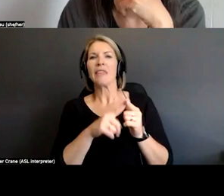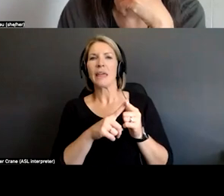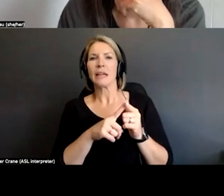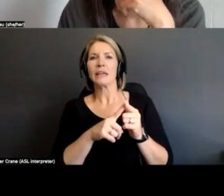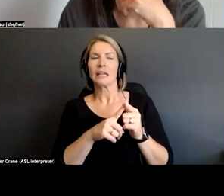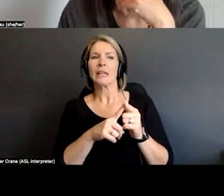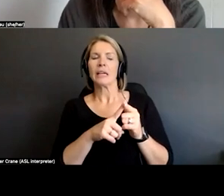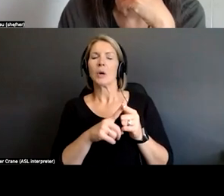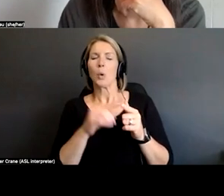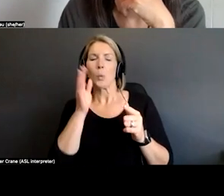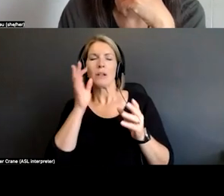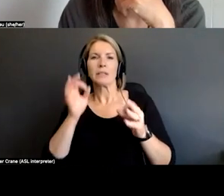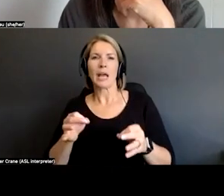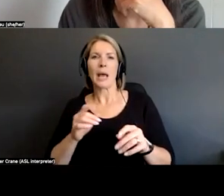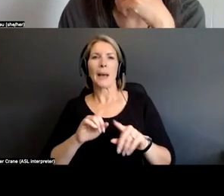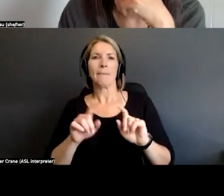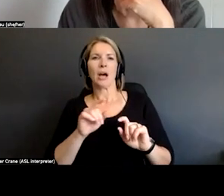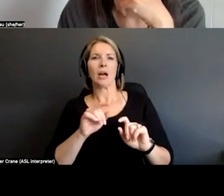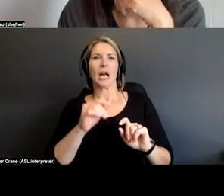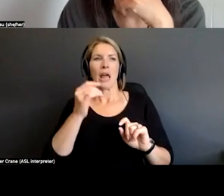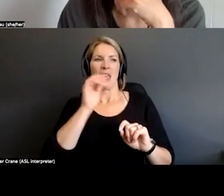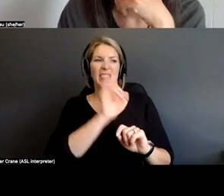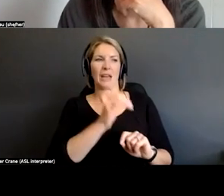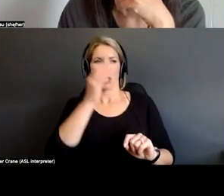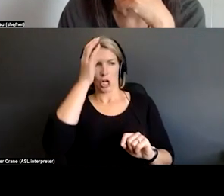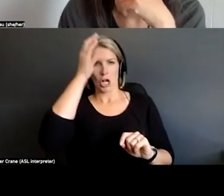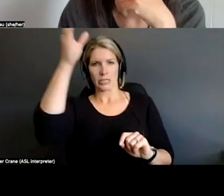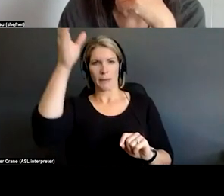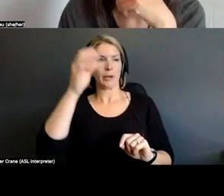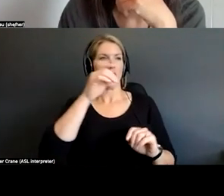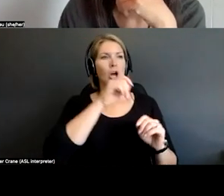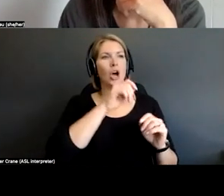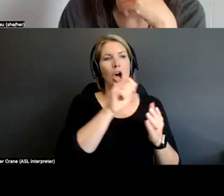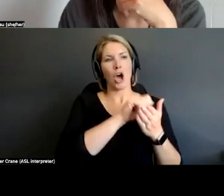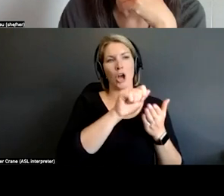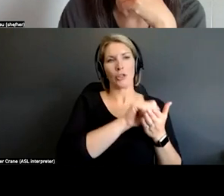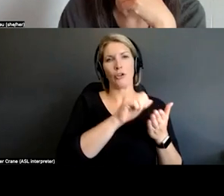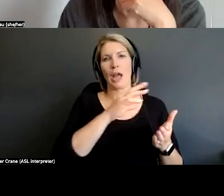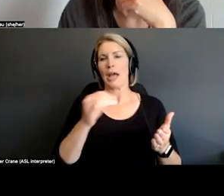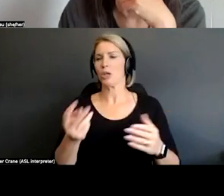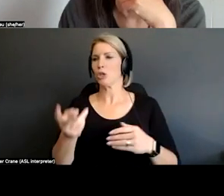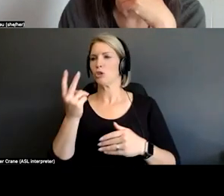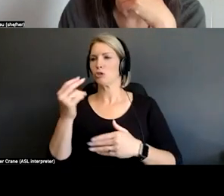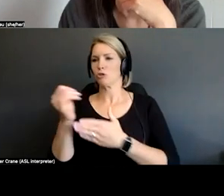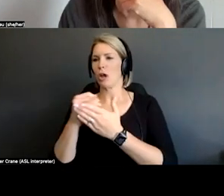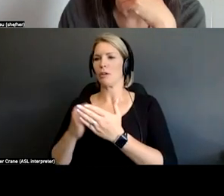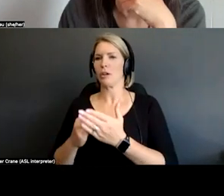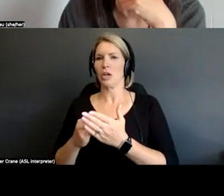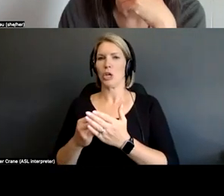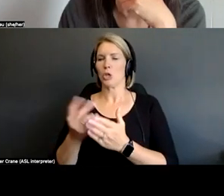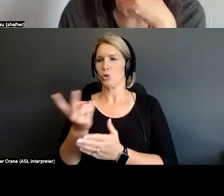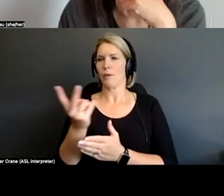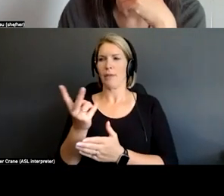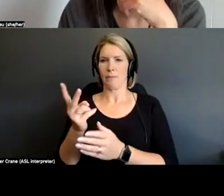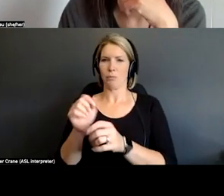one kind of came from a vision between the author and the illustrator. And I believe it was two illustrators collaborating as well that kind of worked on it